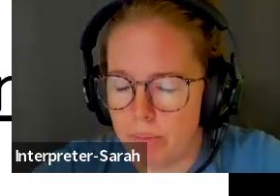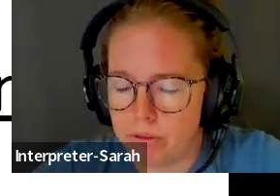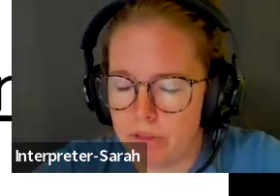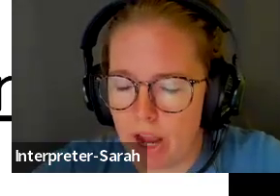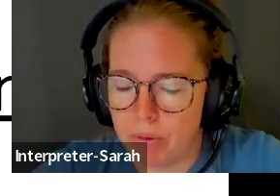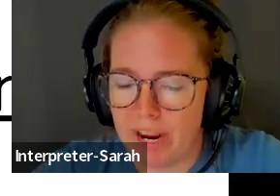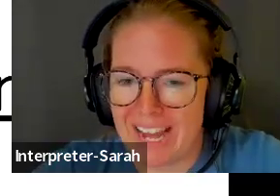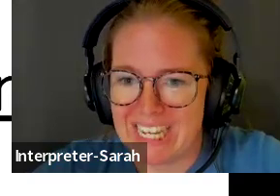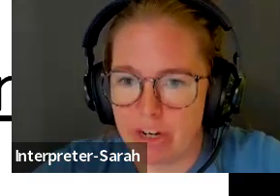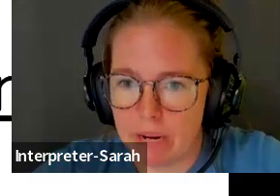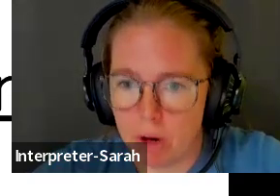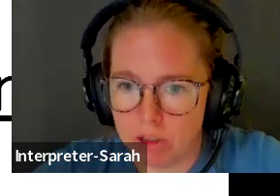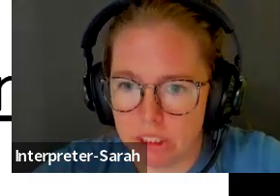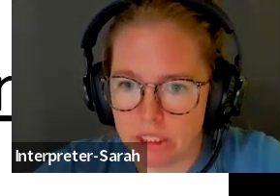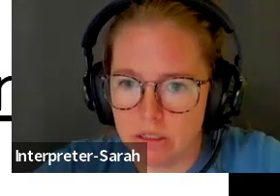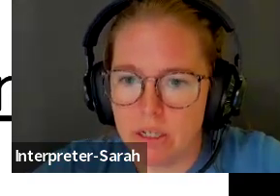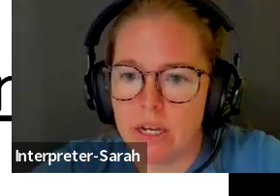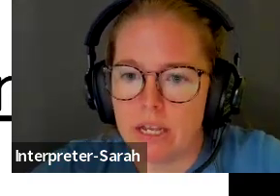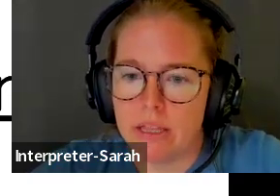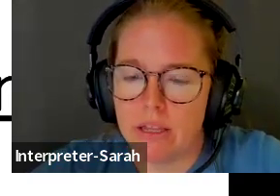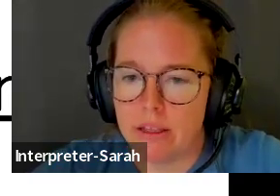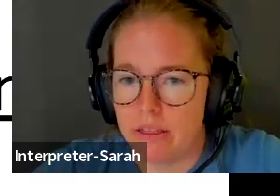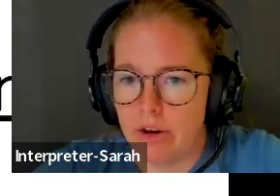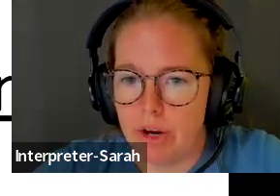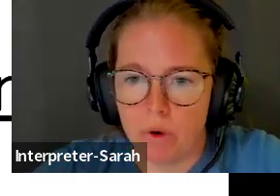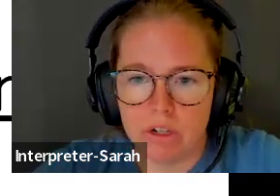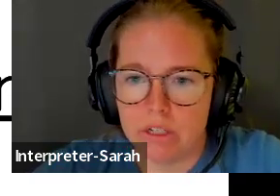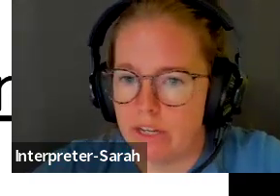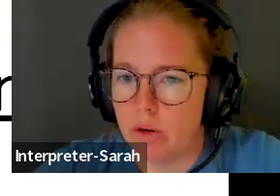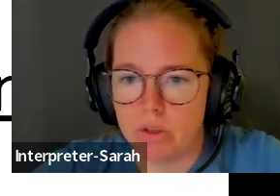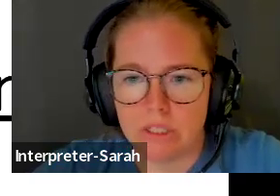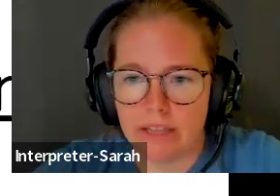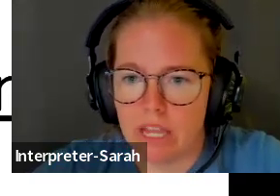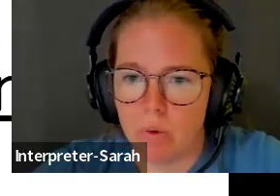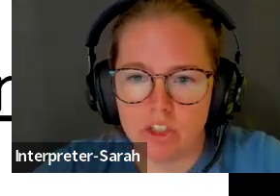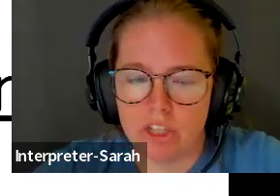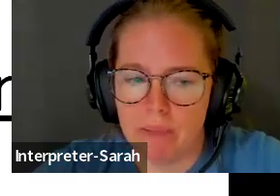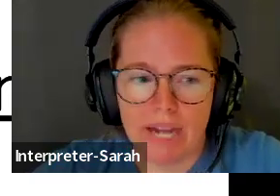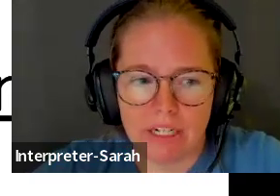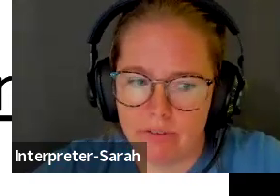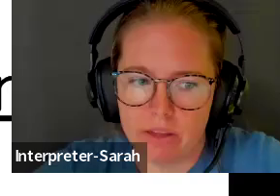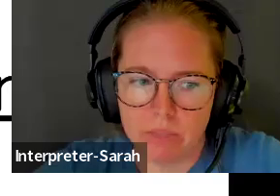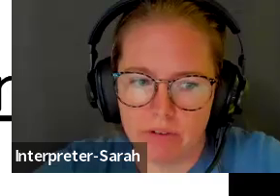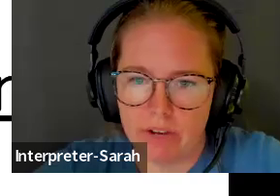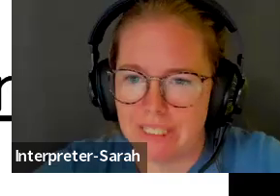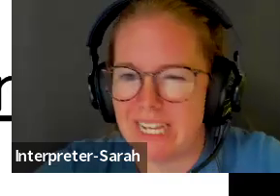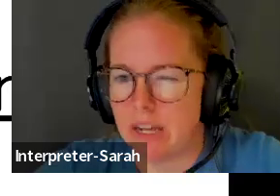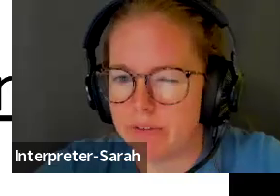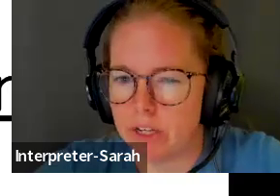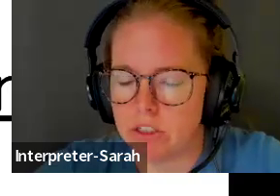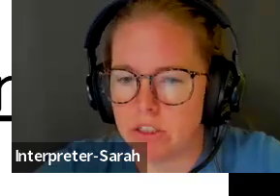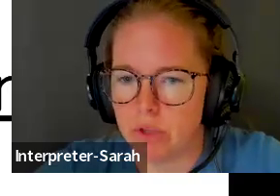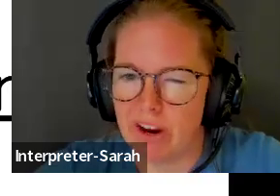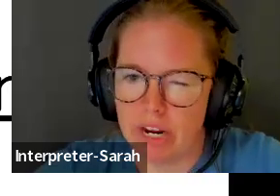they operate as a hearing person in the hearing world. They don't use sign language. They may identify themselves as